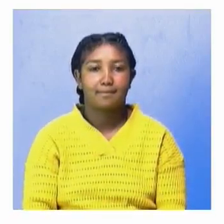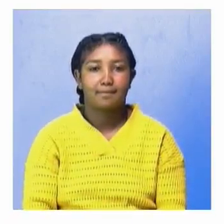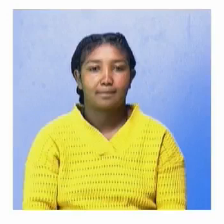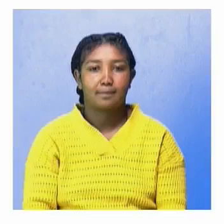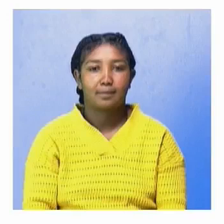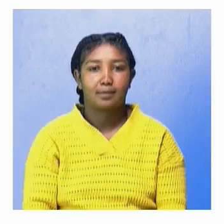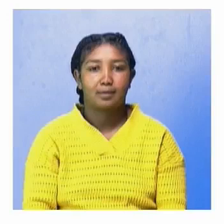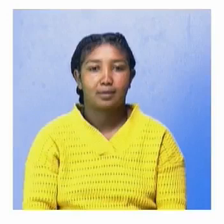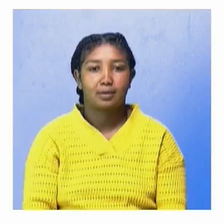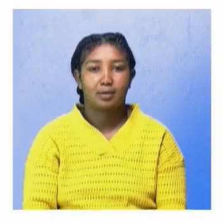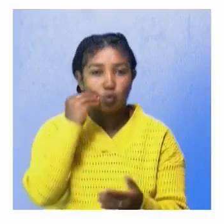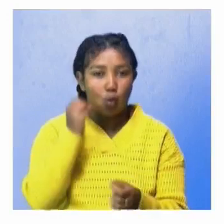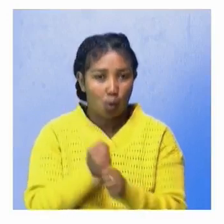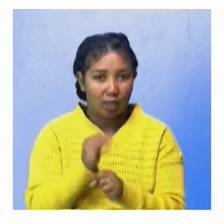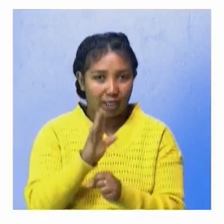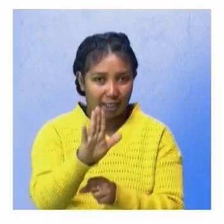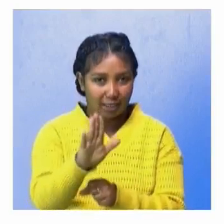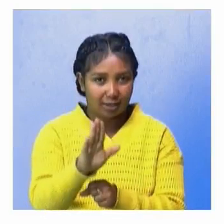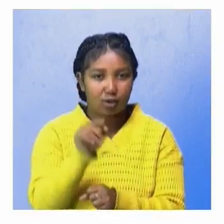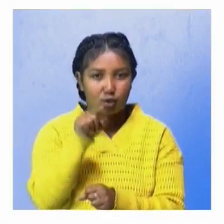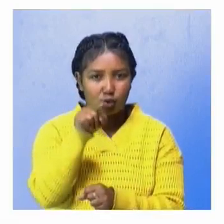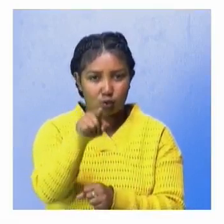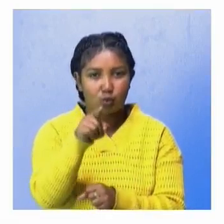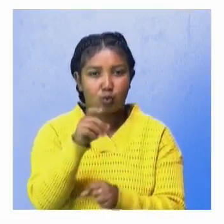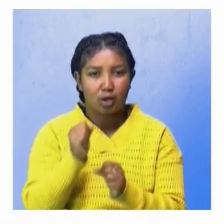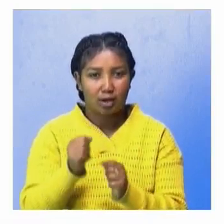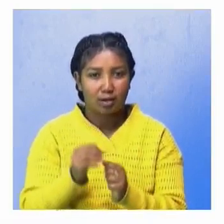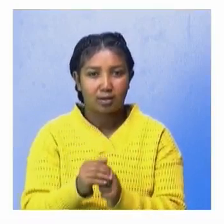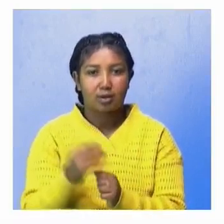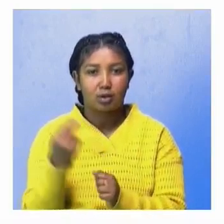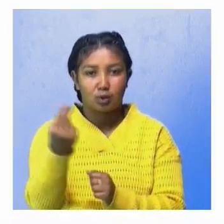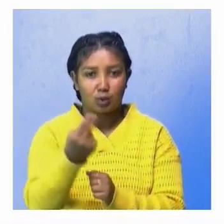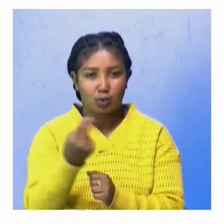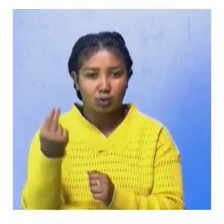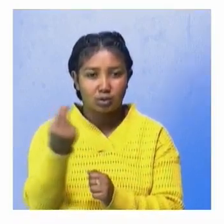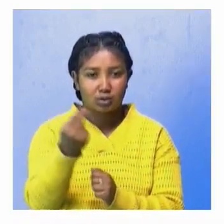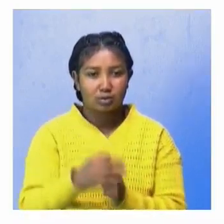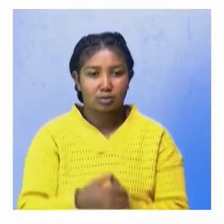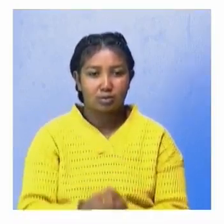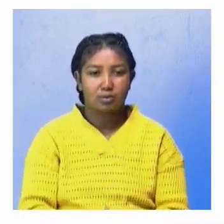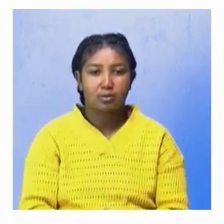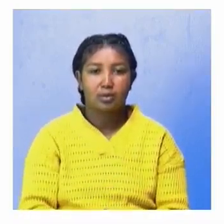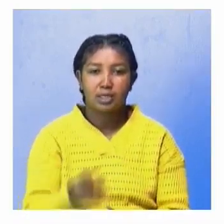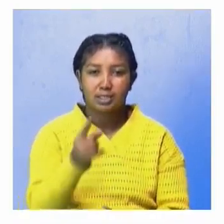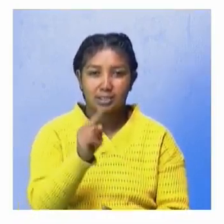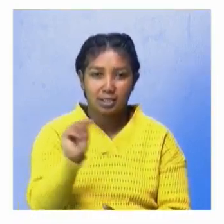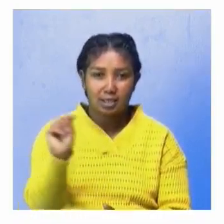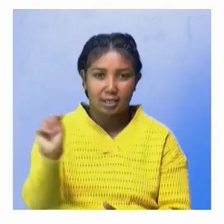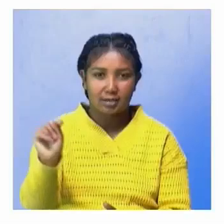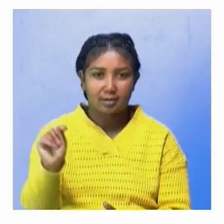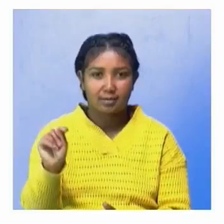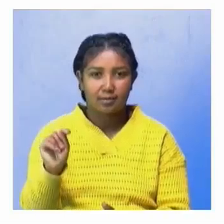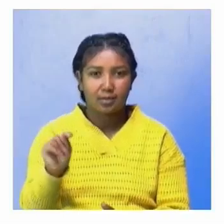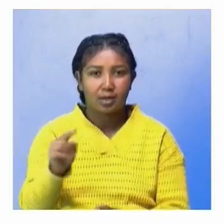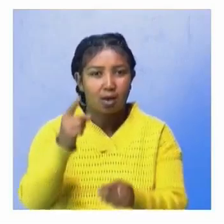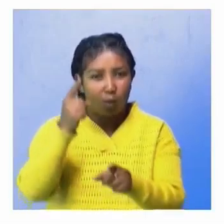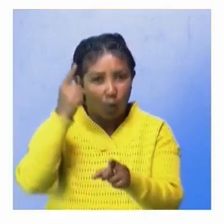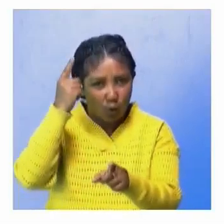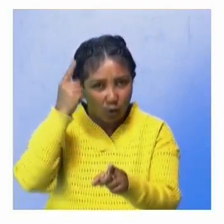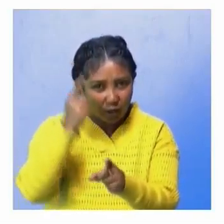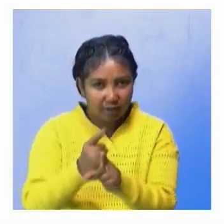Like your activity 1, you can use the correct